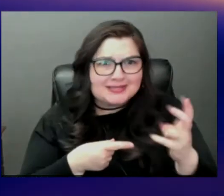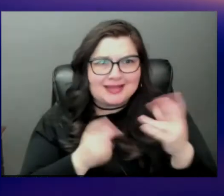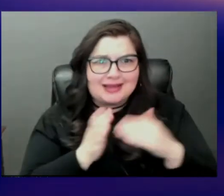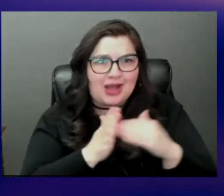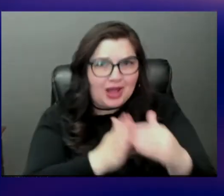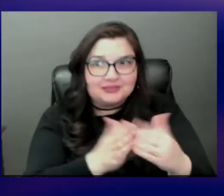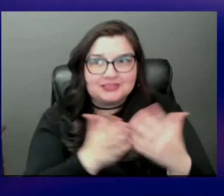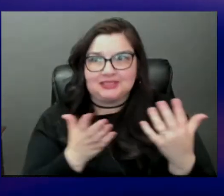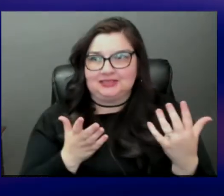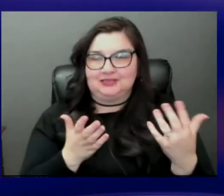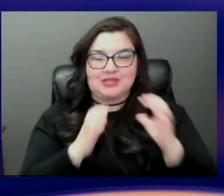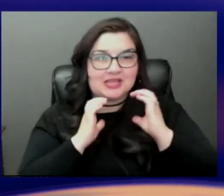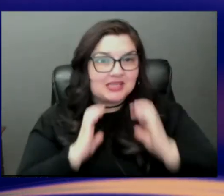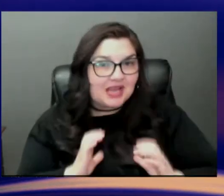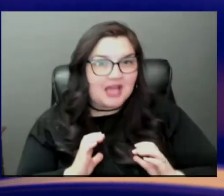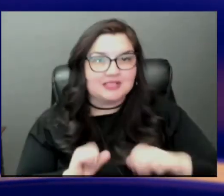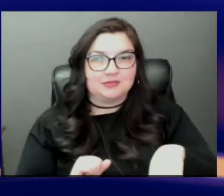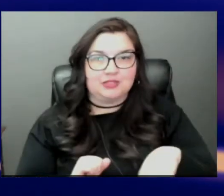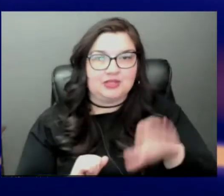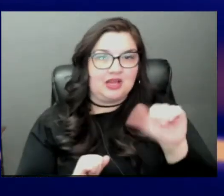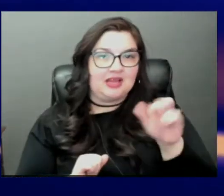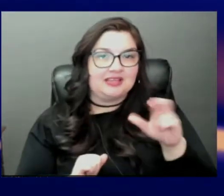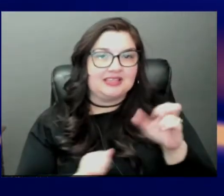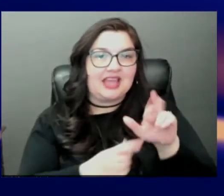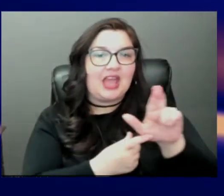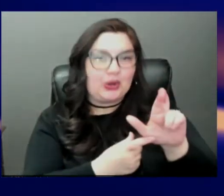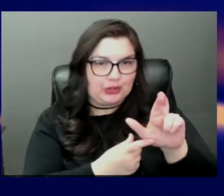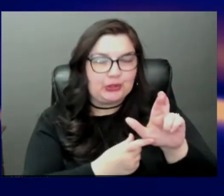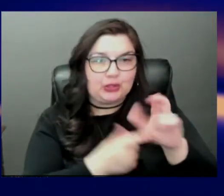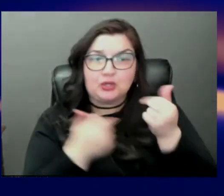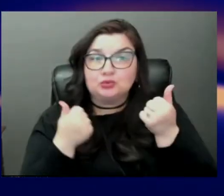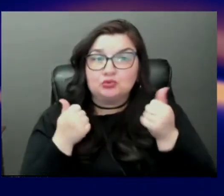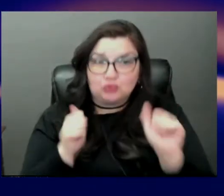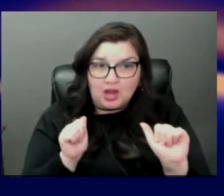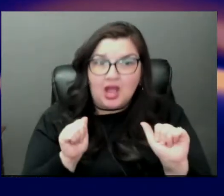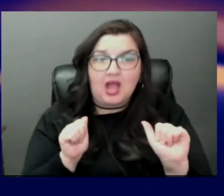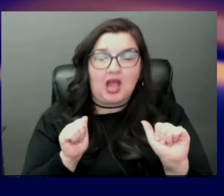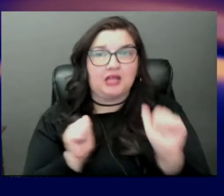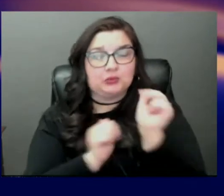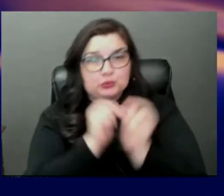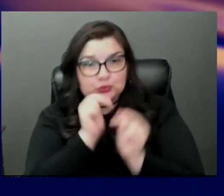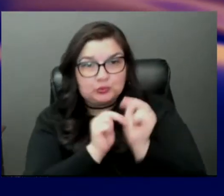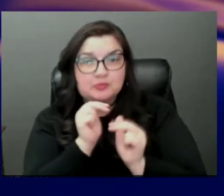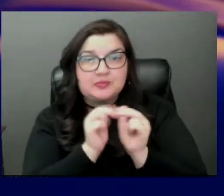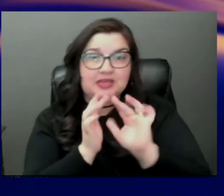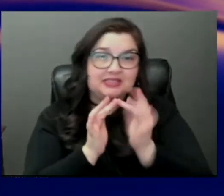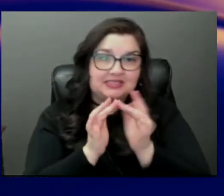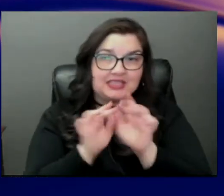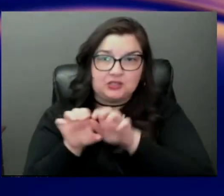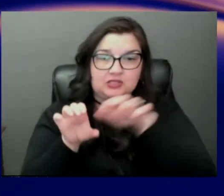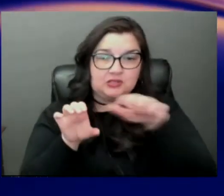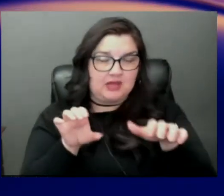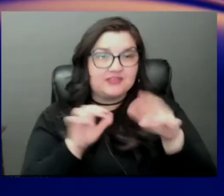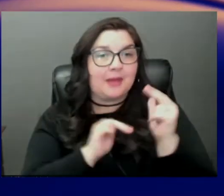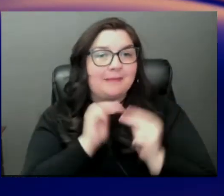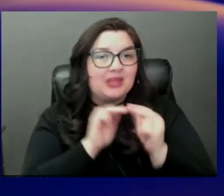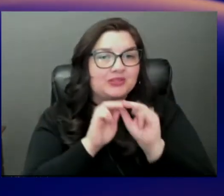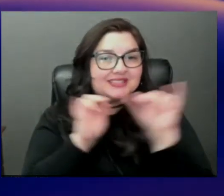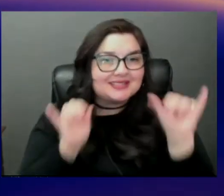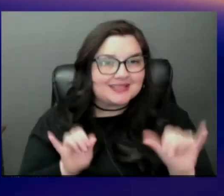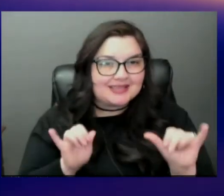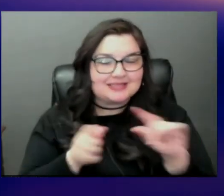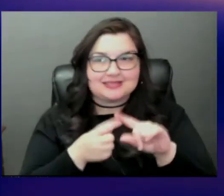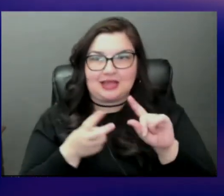customers like Carrier, who are trying to build digital twins of building systems, and we see